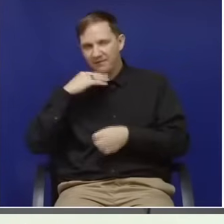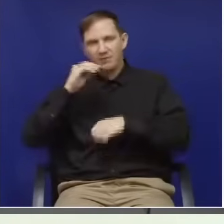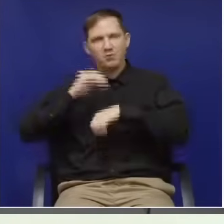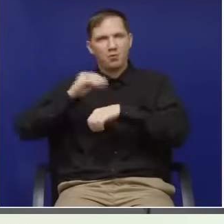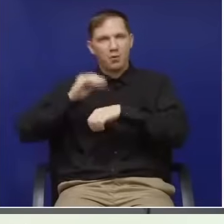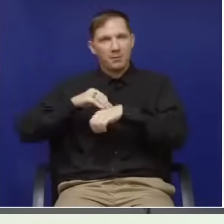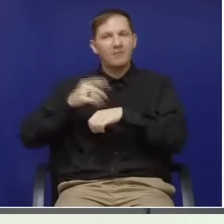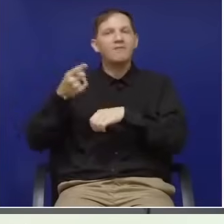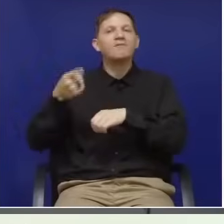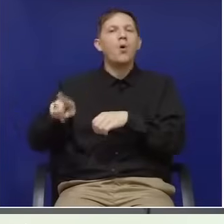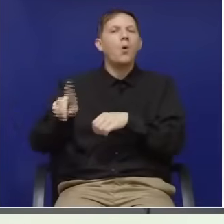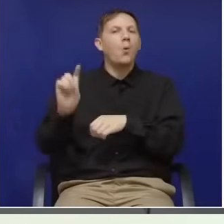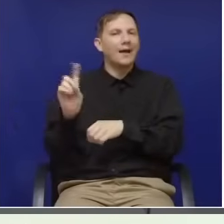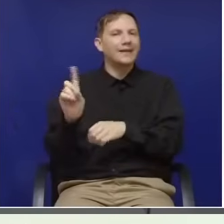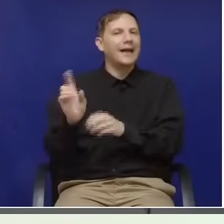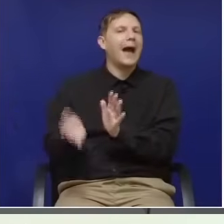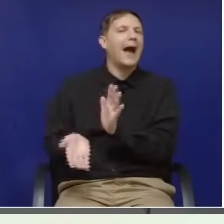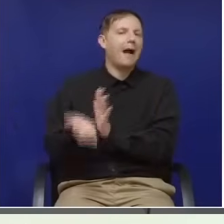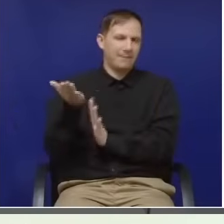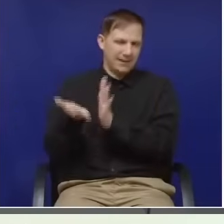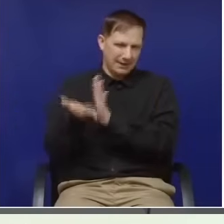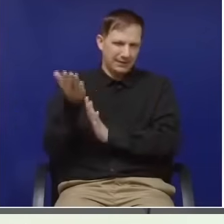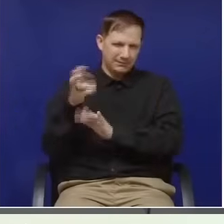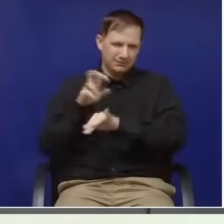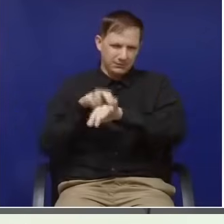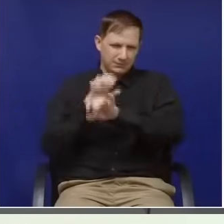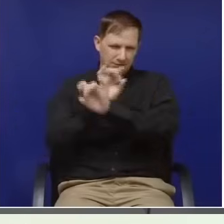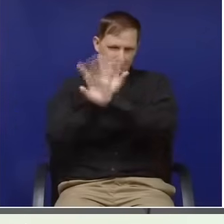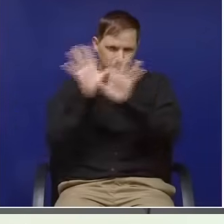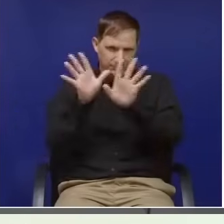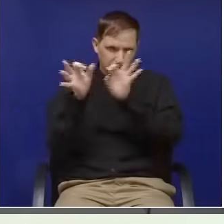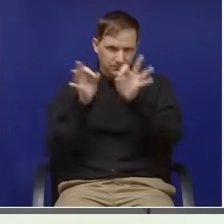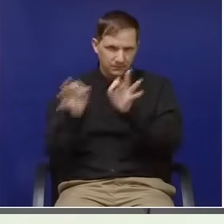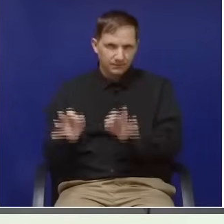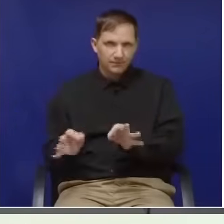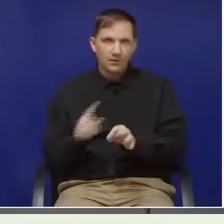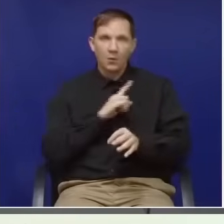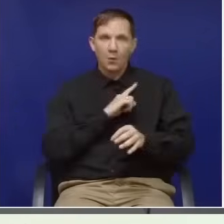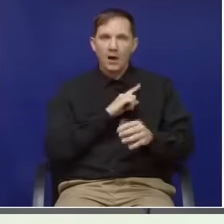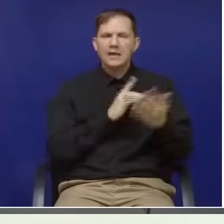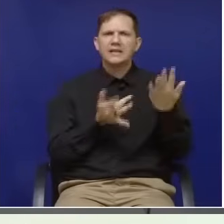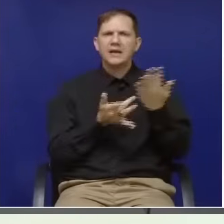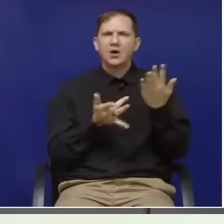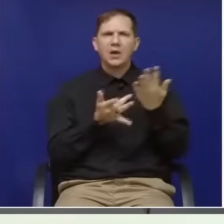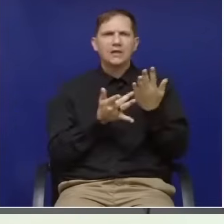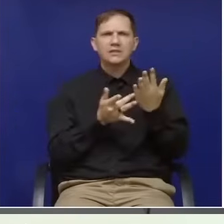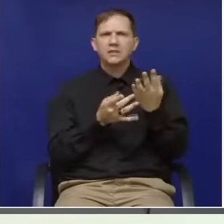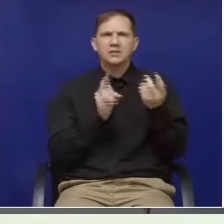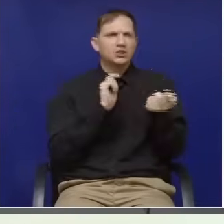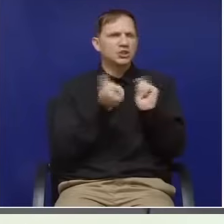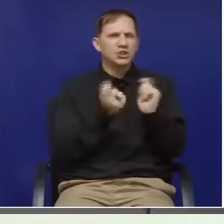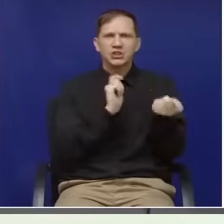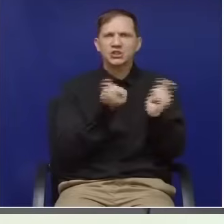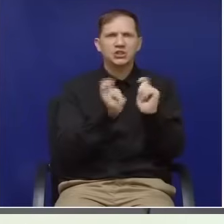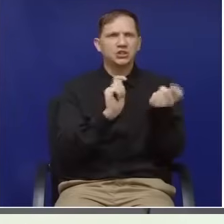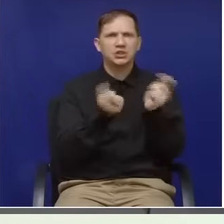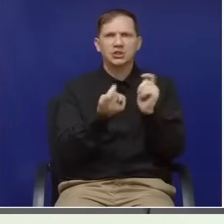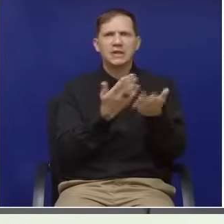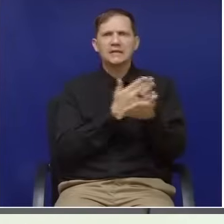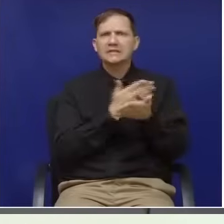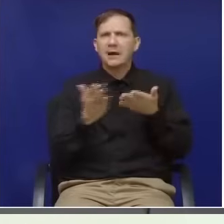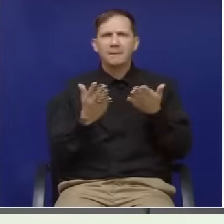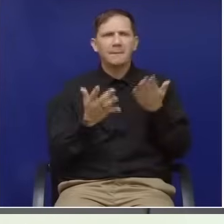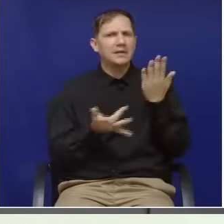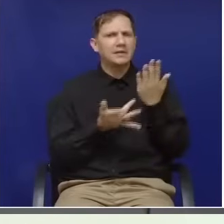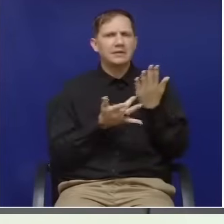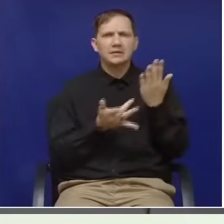need to clarify that. Because if you know, technology becomes obsolete and becomes unreliable at some point. And that's why we're